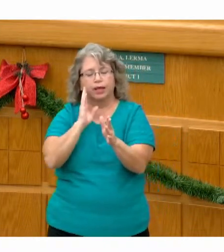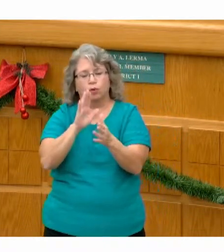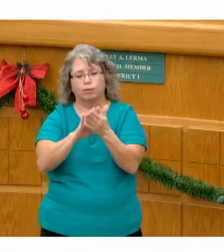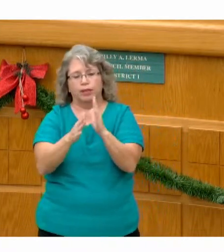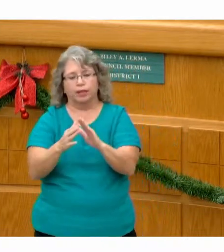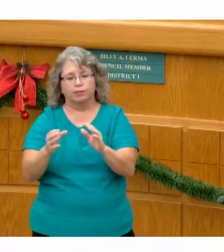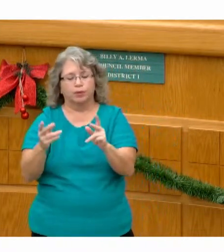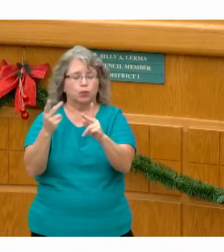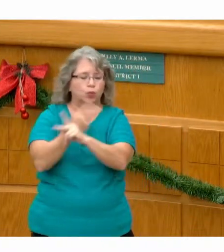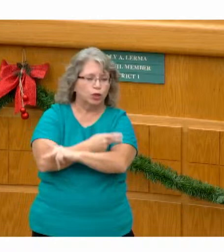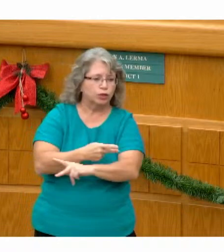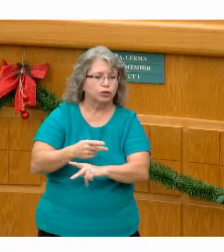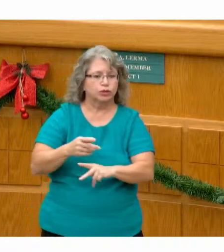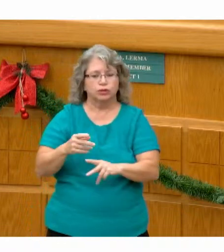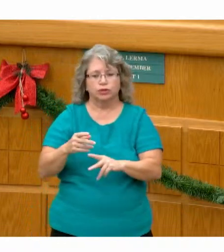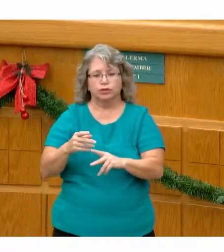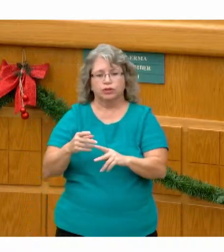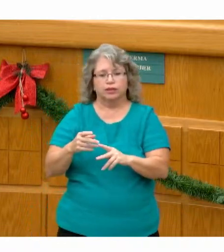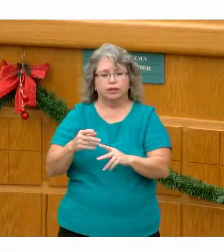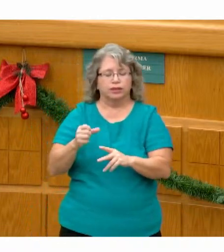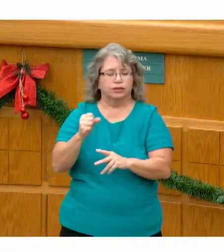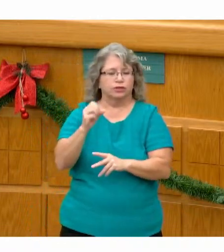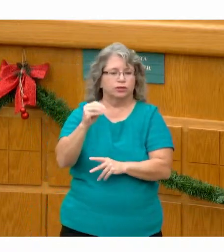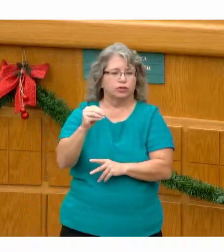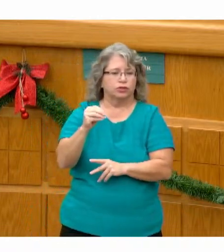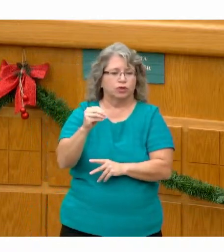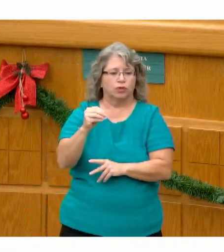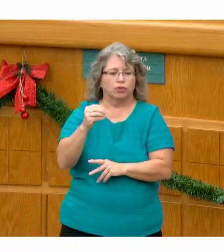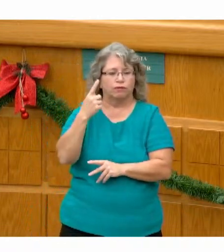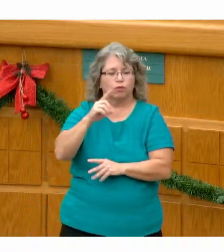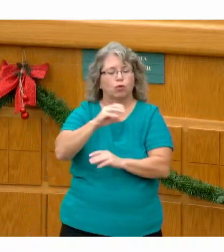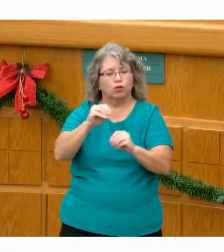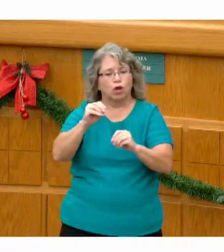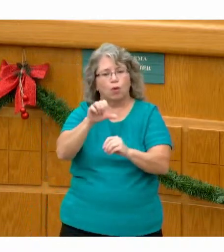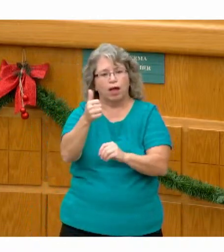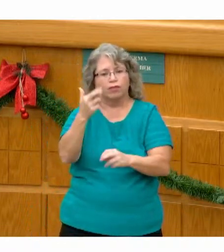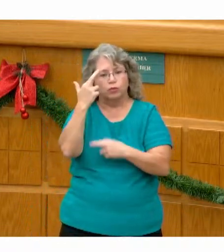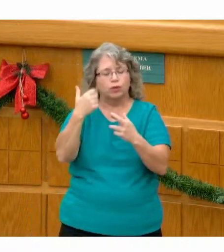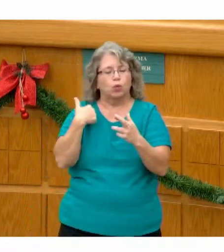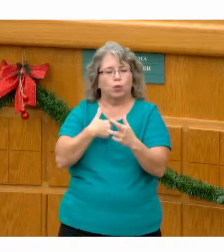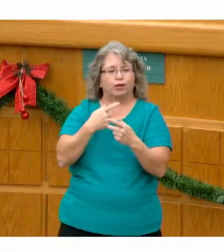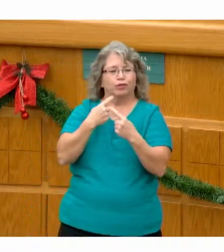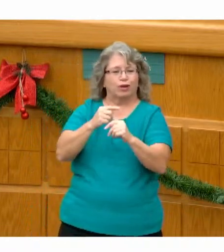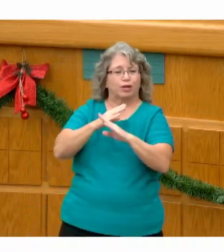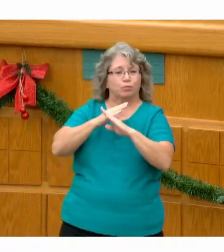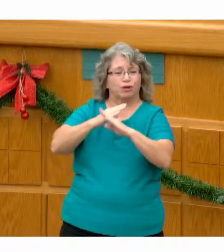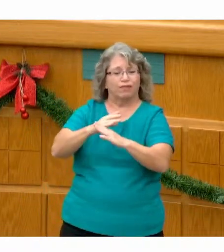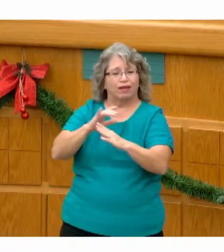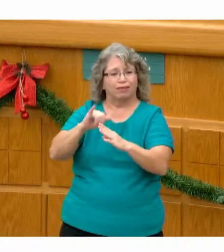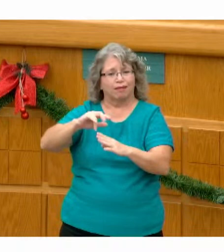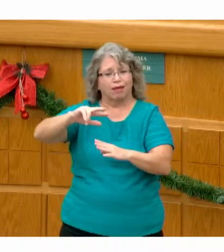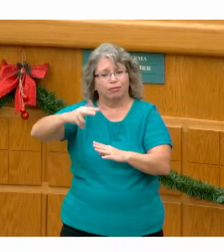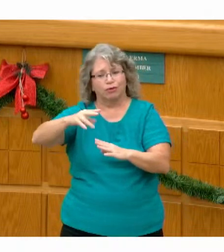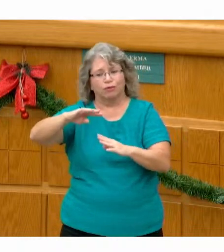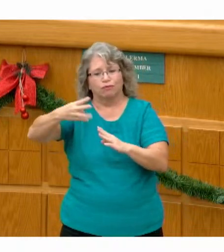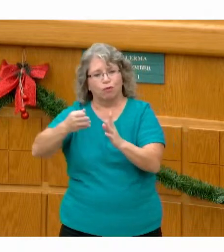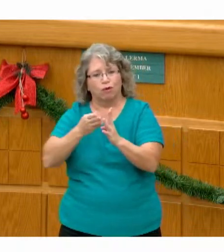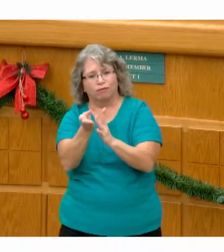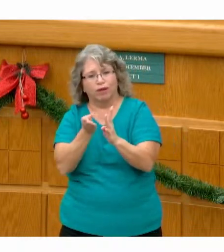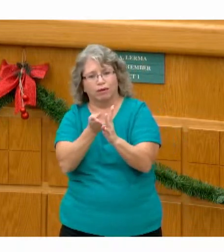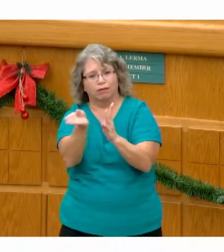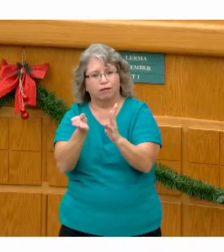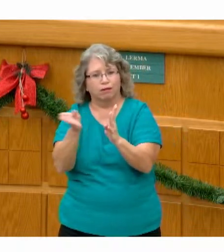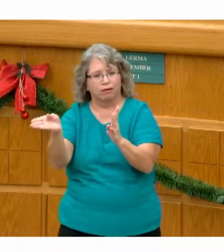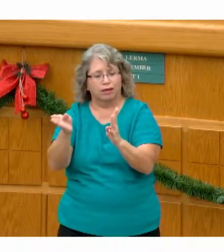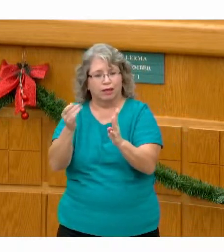might be more virulent. And if for no other reason, we're trying to stop that from happening. So even if you are not worried